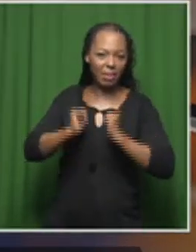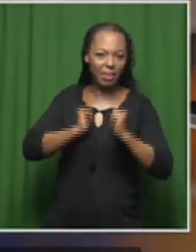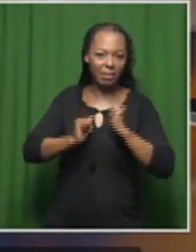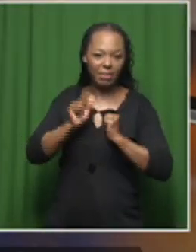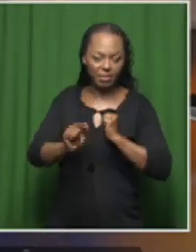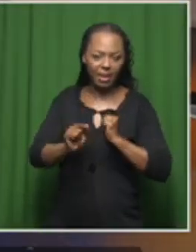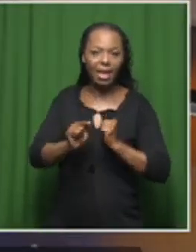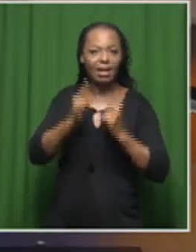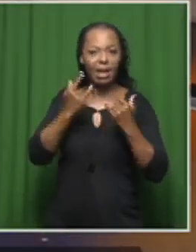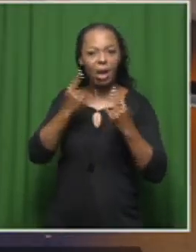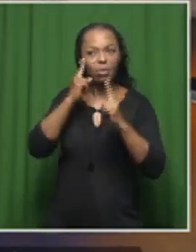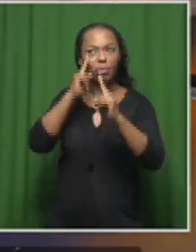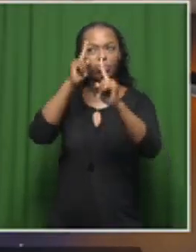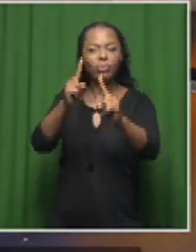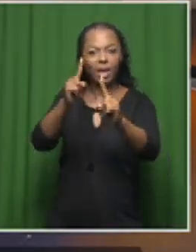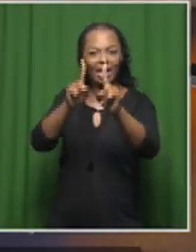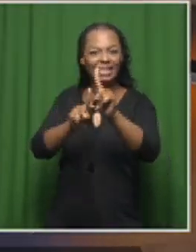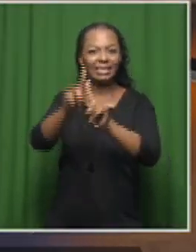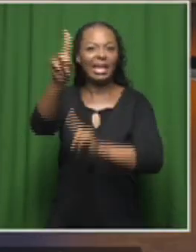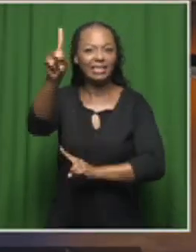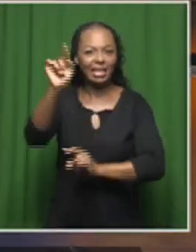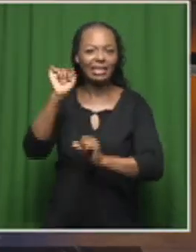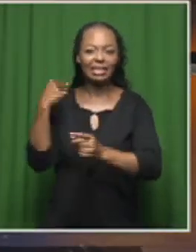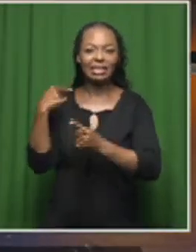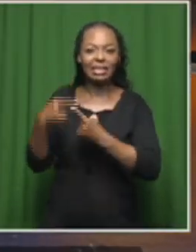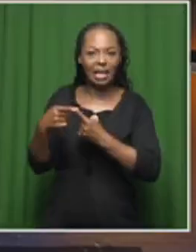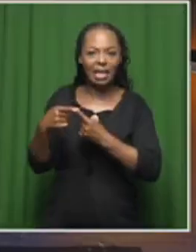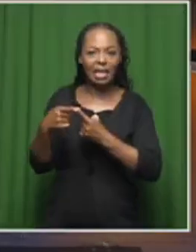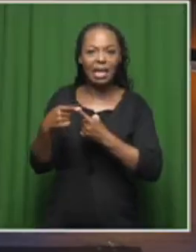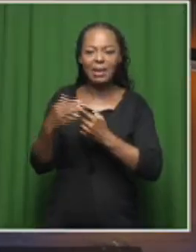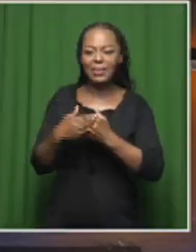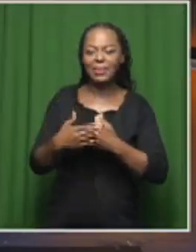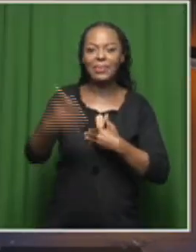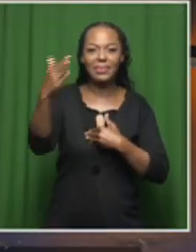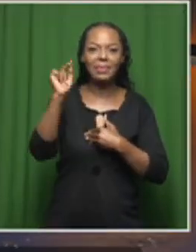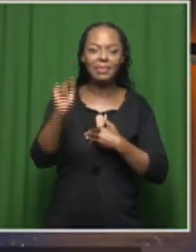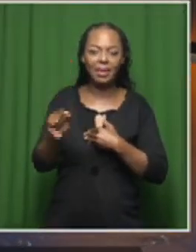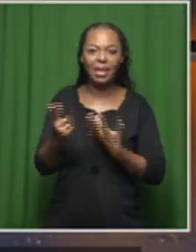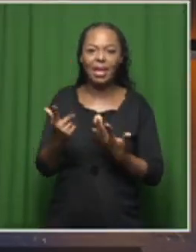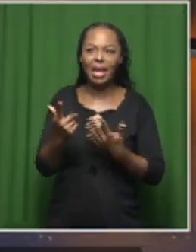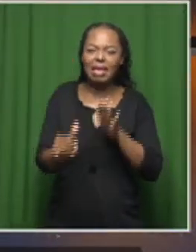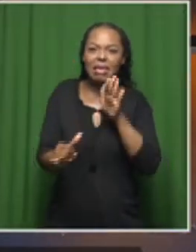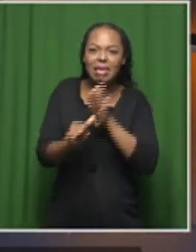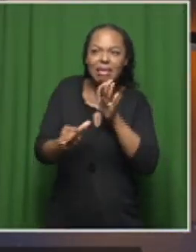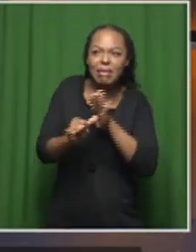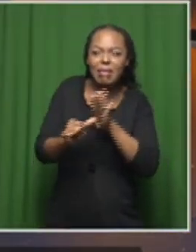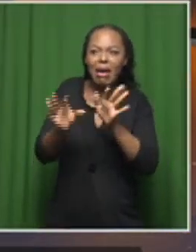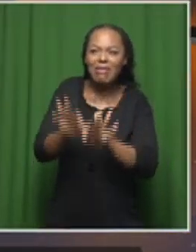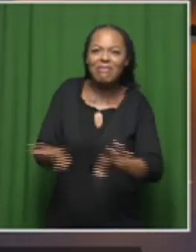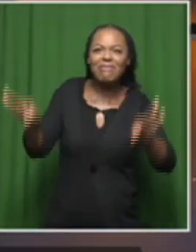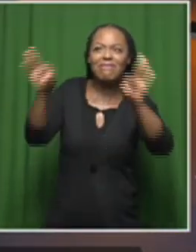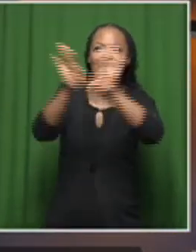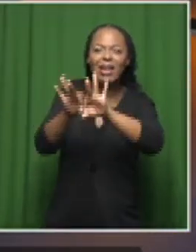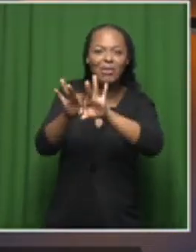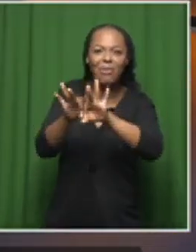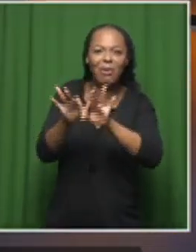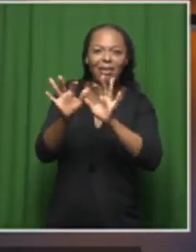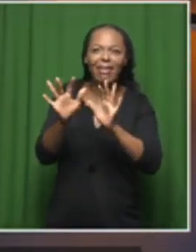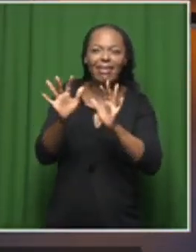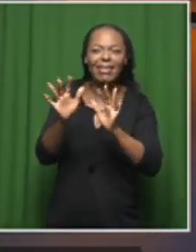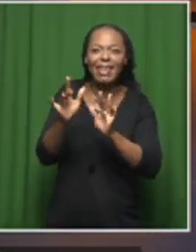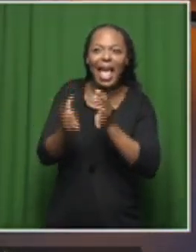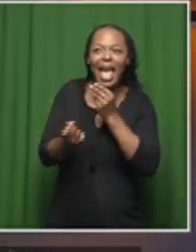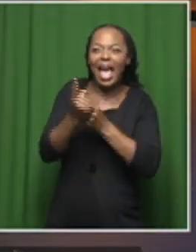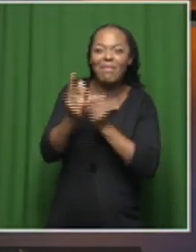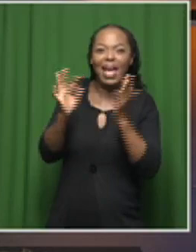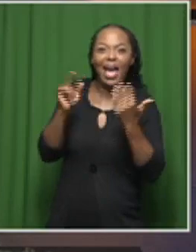the success of it all this years later. What makes it so unique, given all the elements that are incorporated?